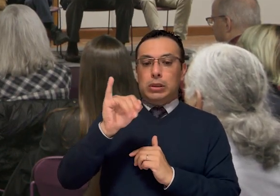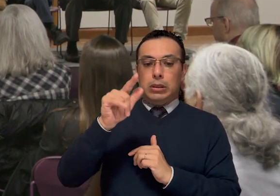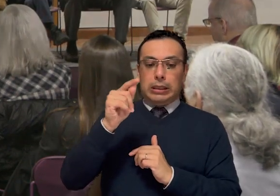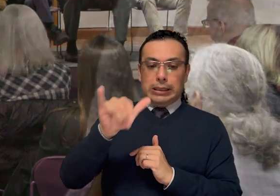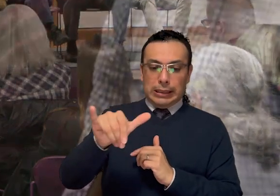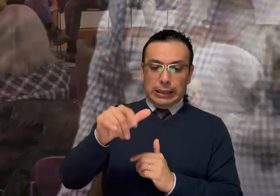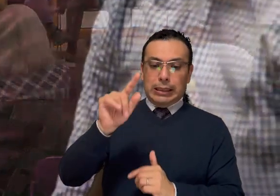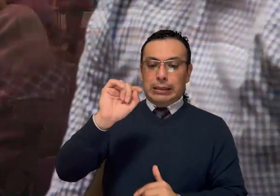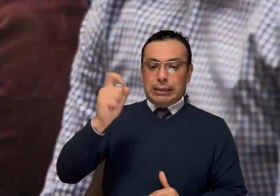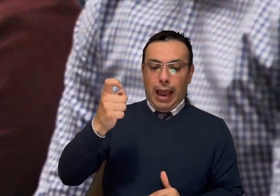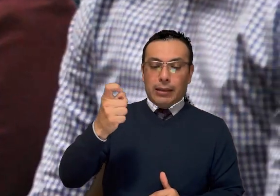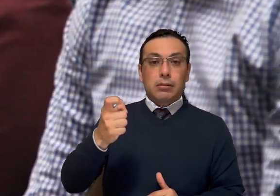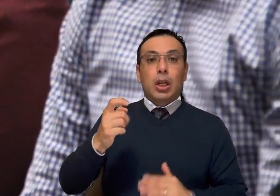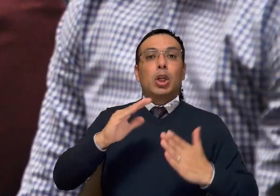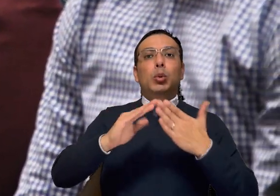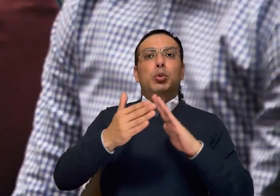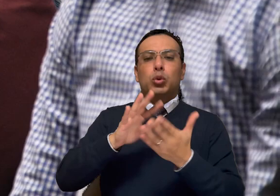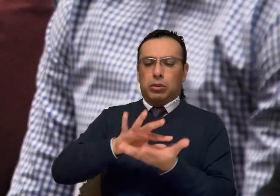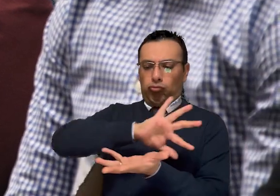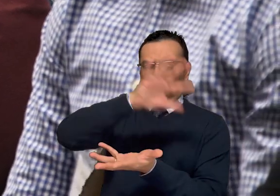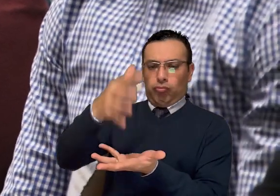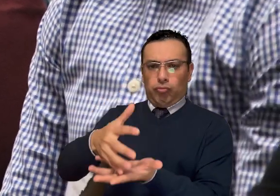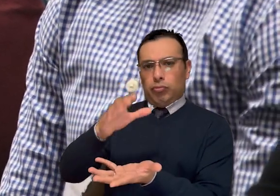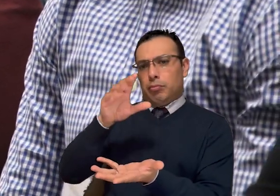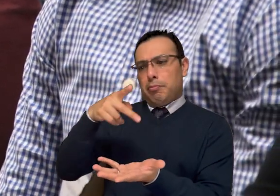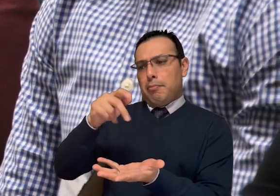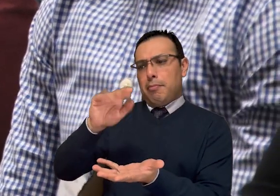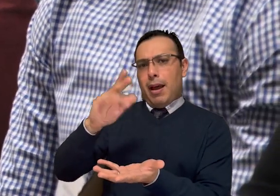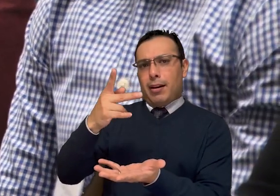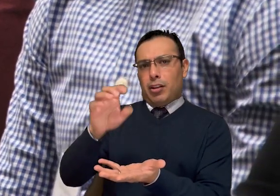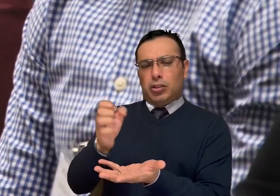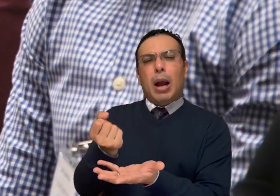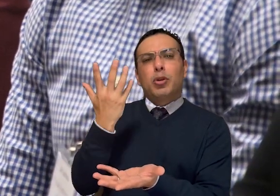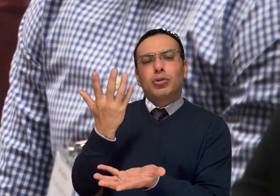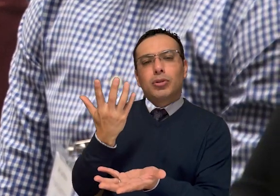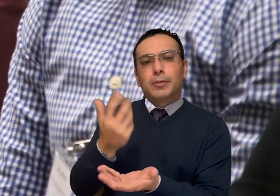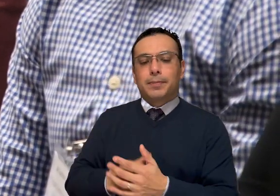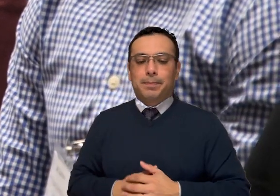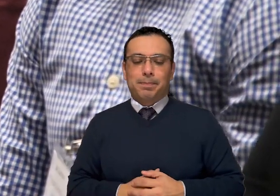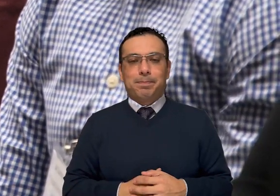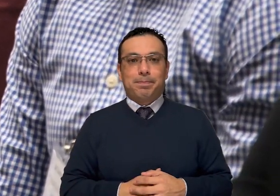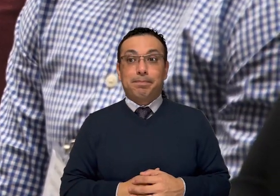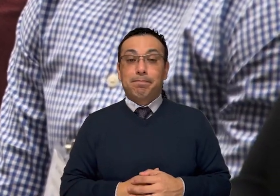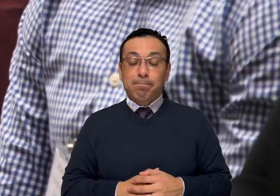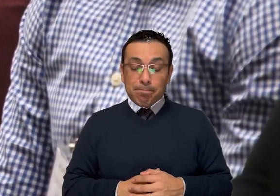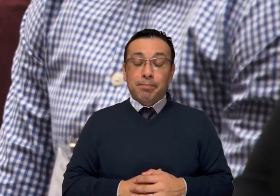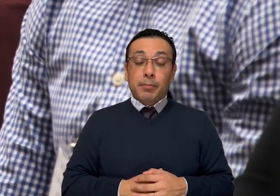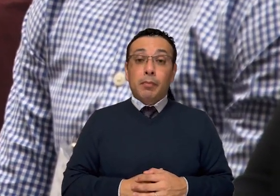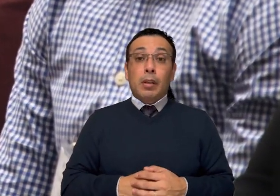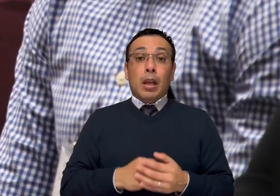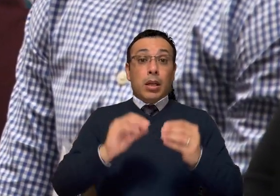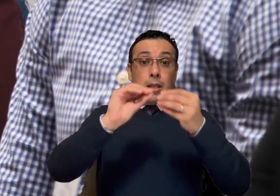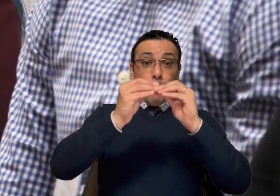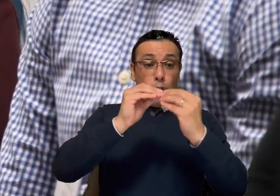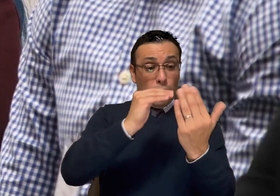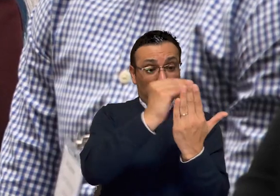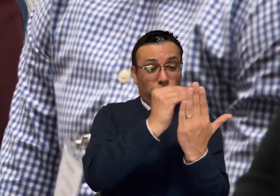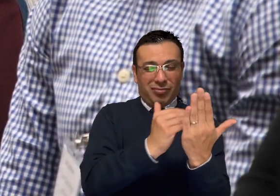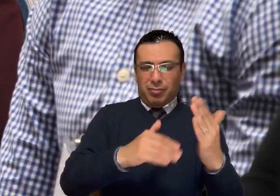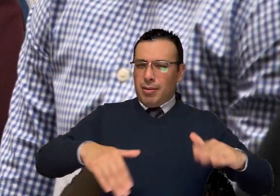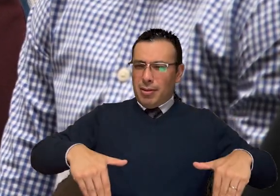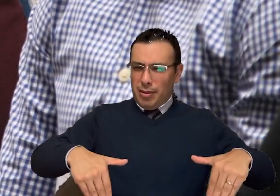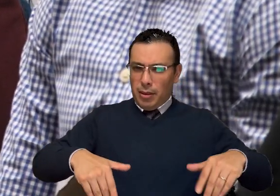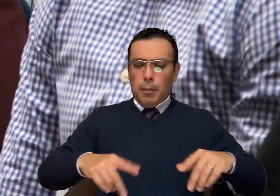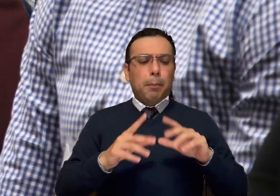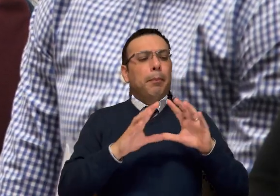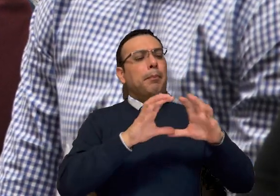Yes, we don't have figures yet. However, we have put together a team internally that is working on putting in a holistic package